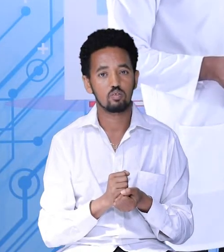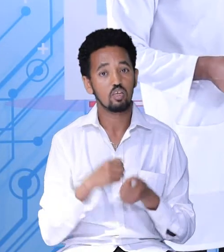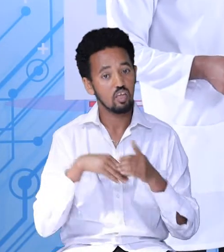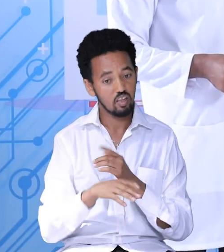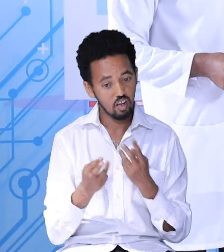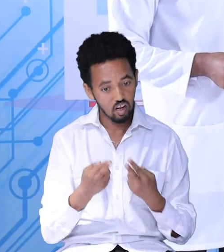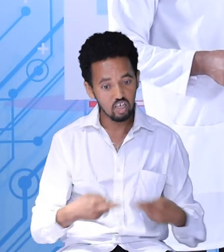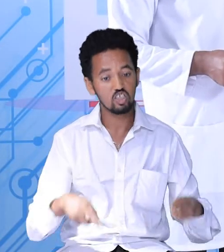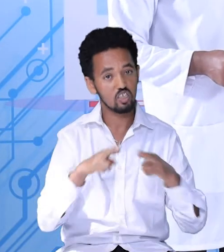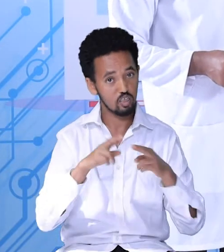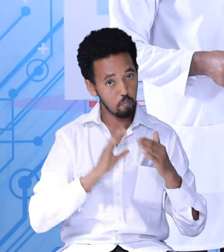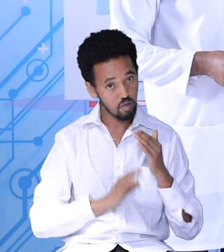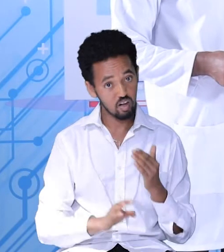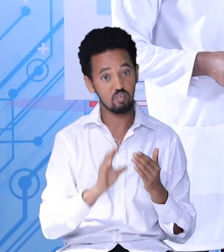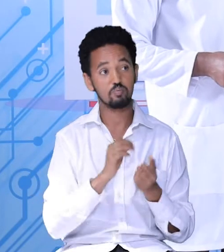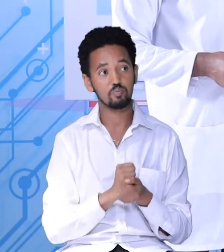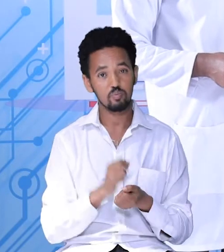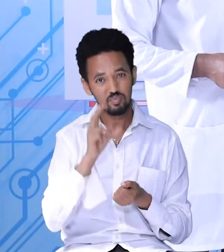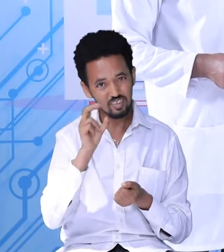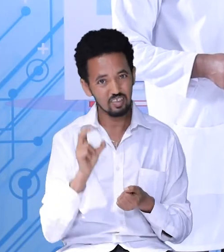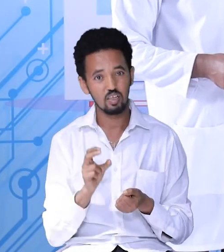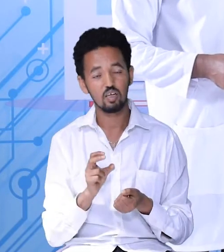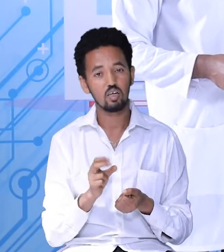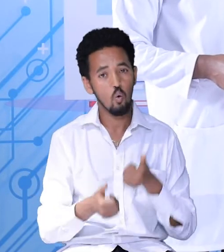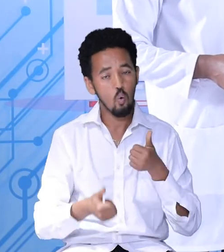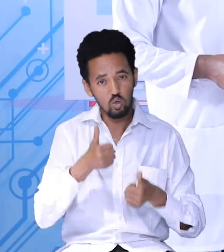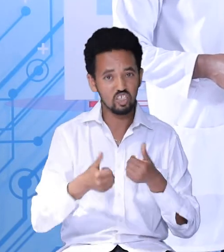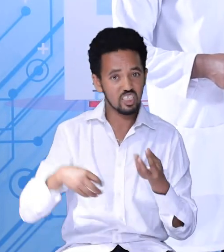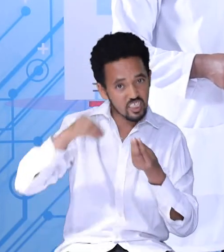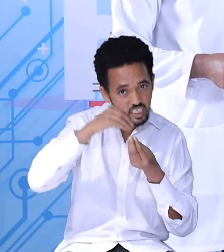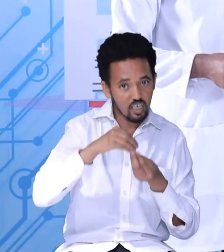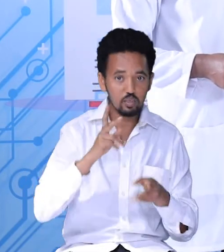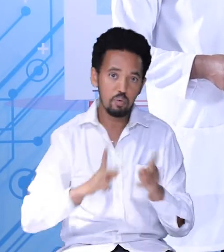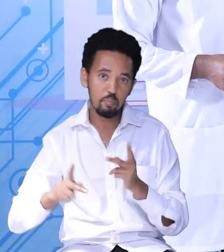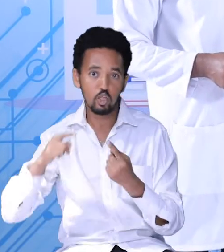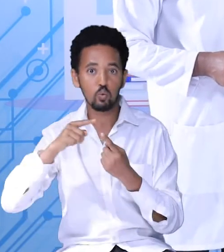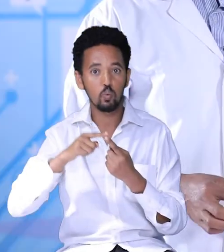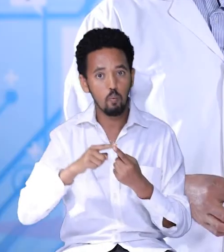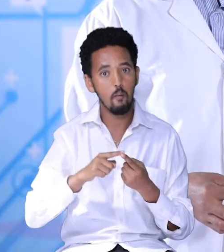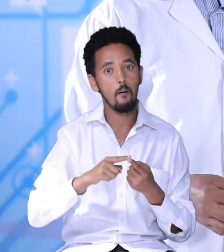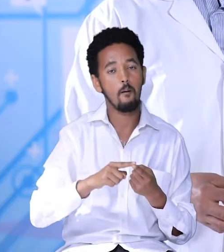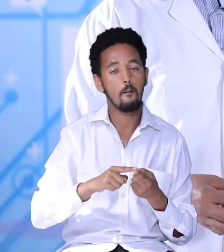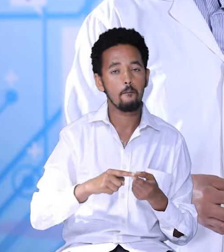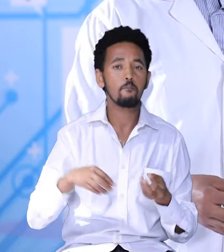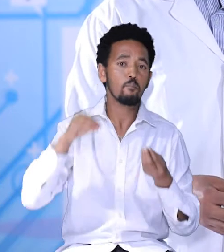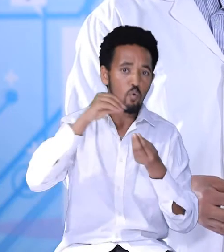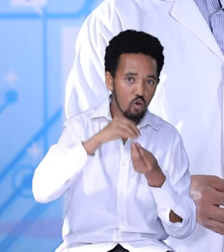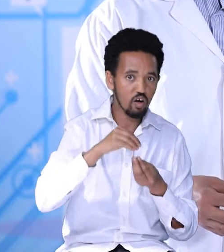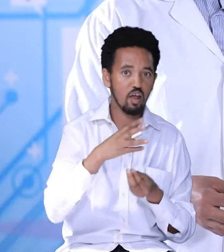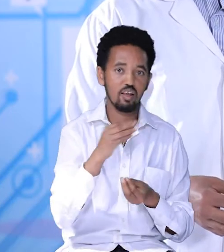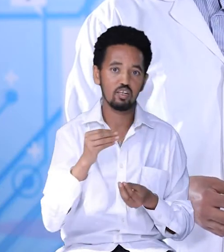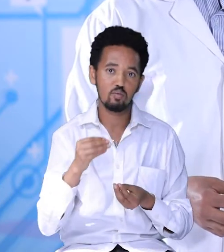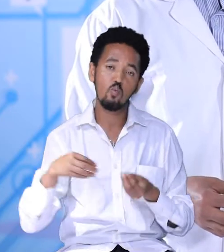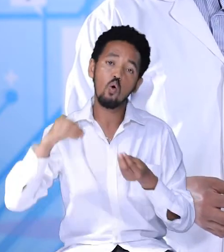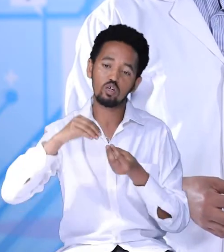In religious belief, there are certain religions which encourage people to bear more and more children.